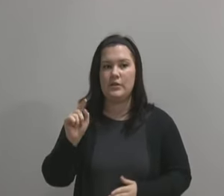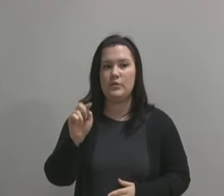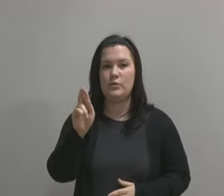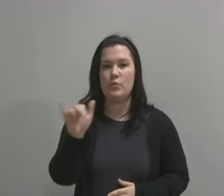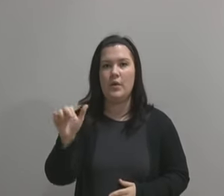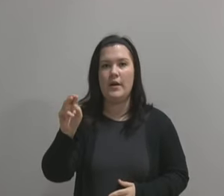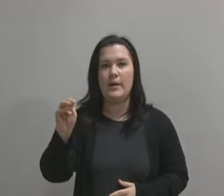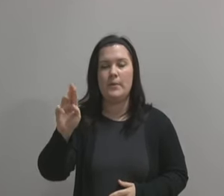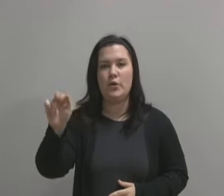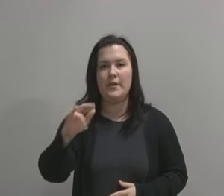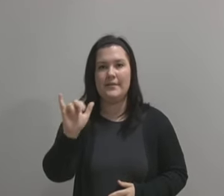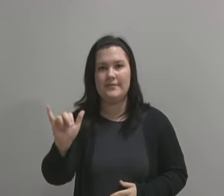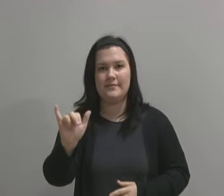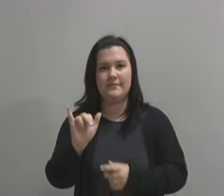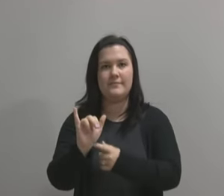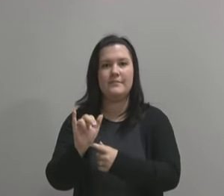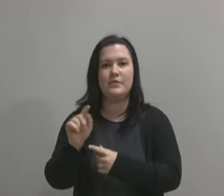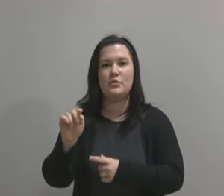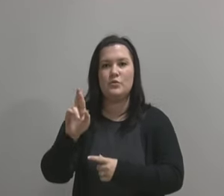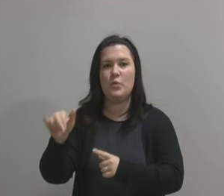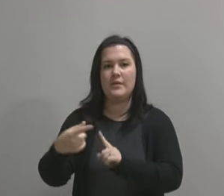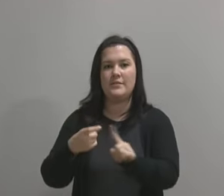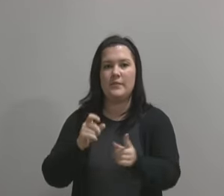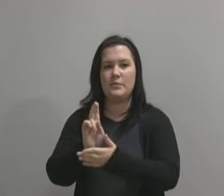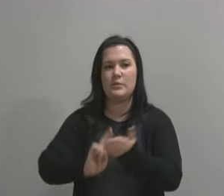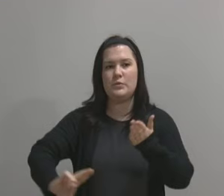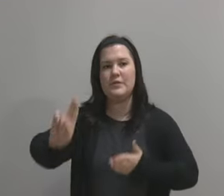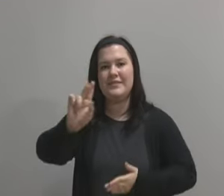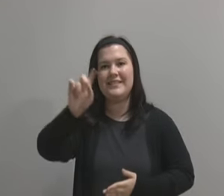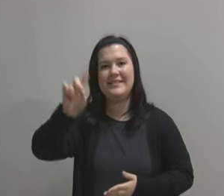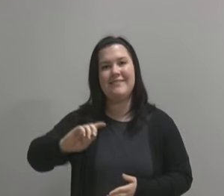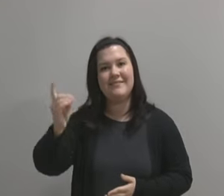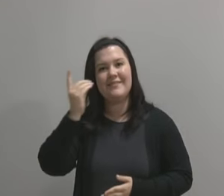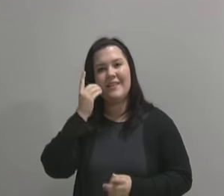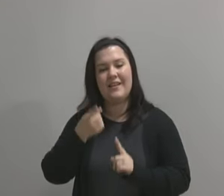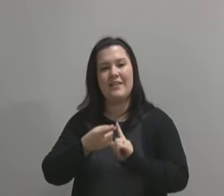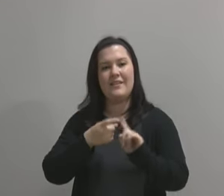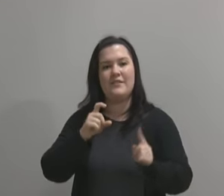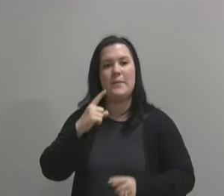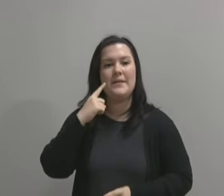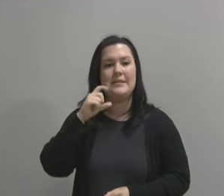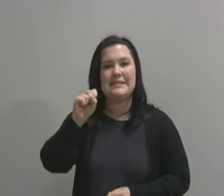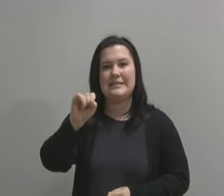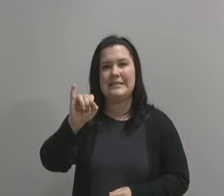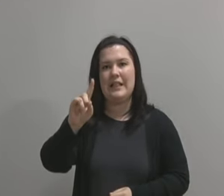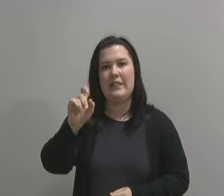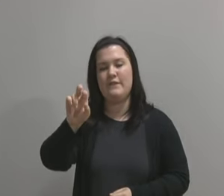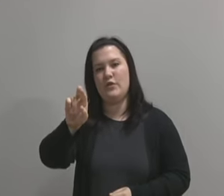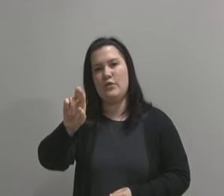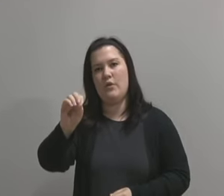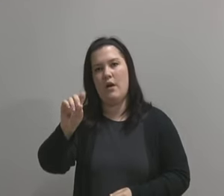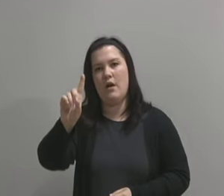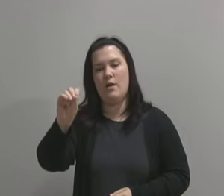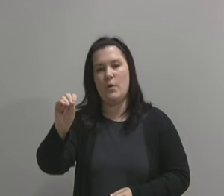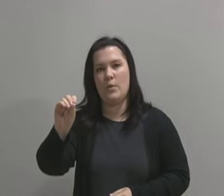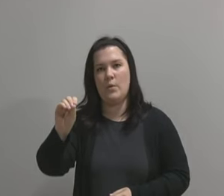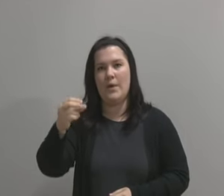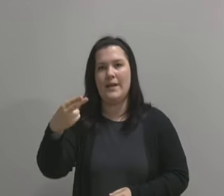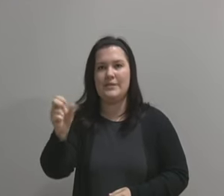Murray. Troy came to the University of Texas at Dallas from Silverado High School in Las Vegas,